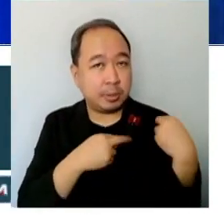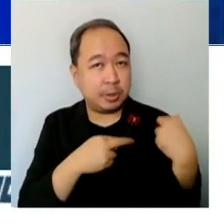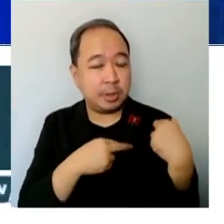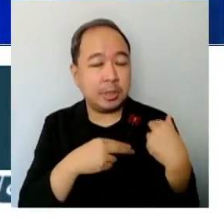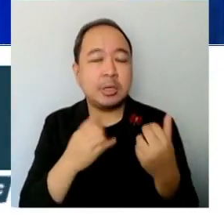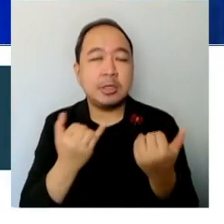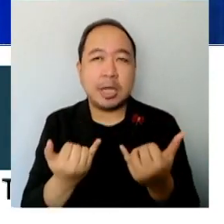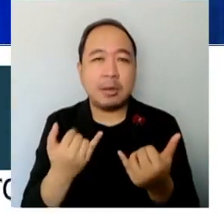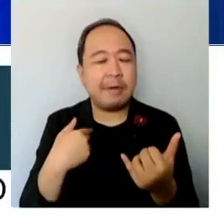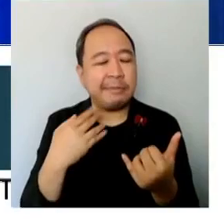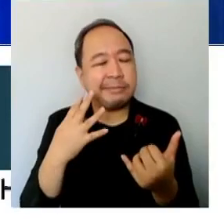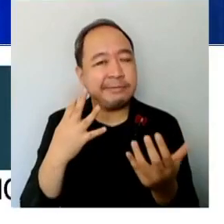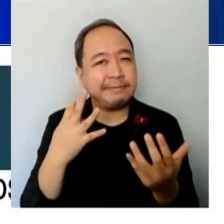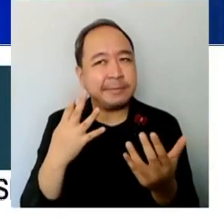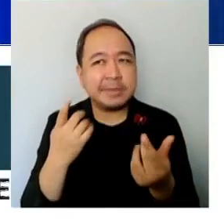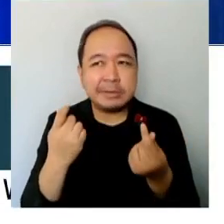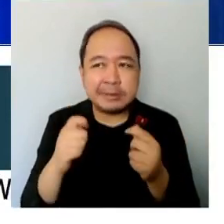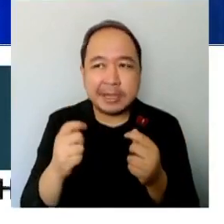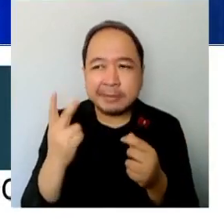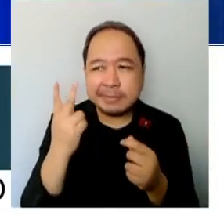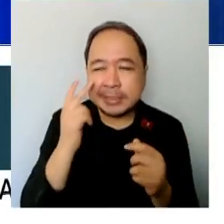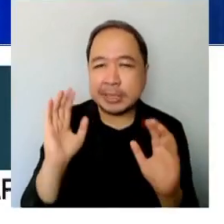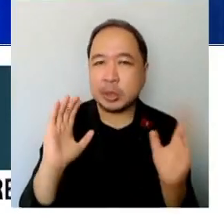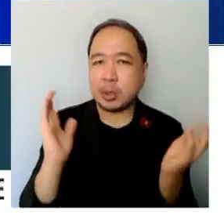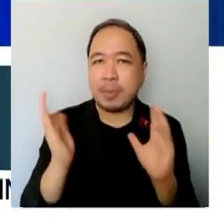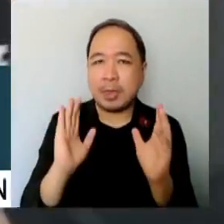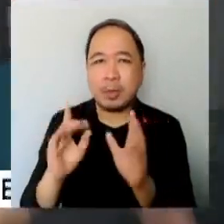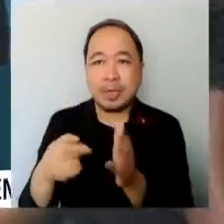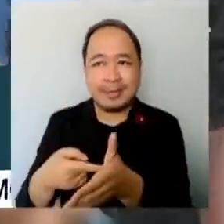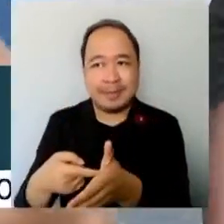with demand and supply situation.